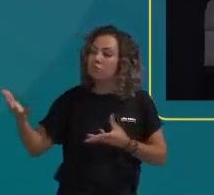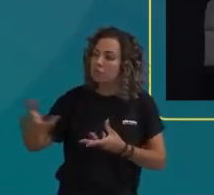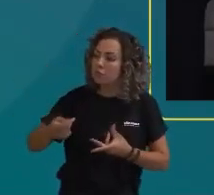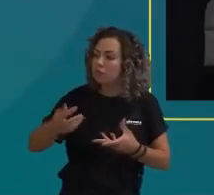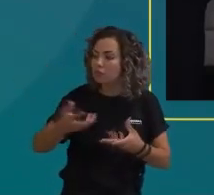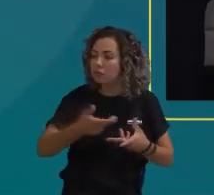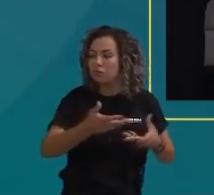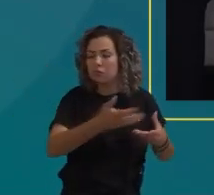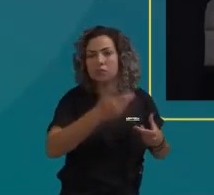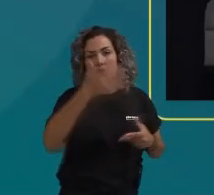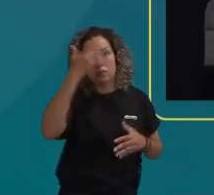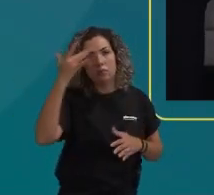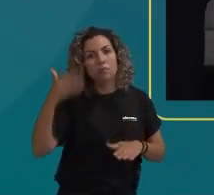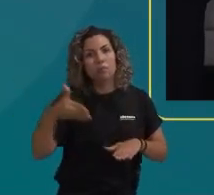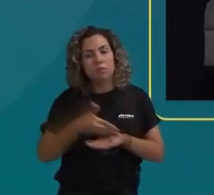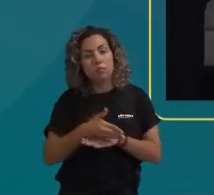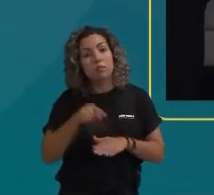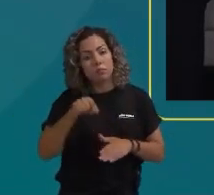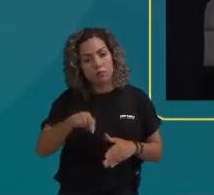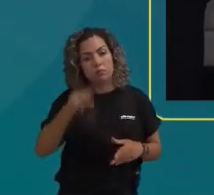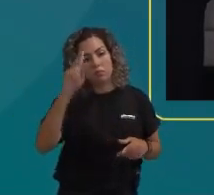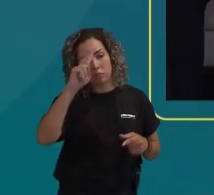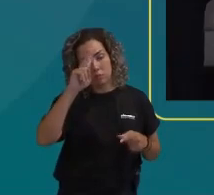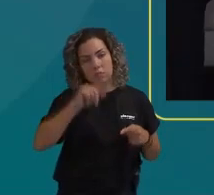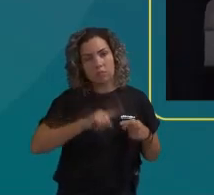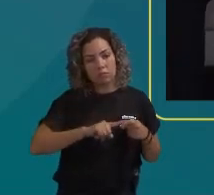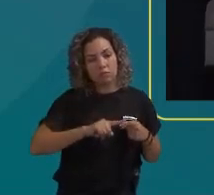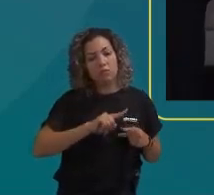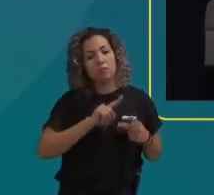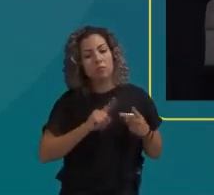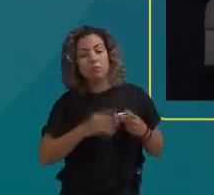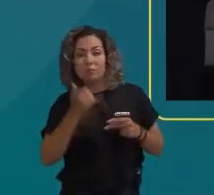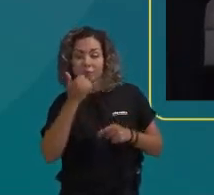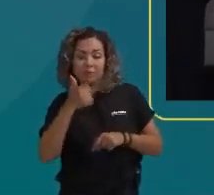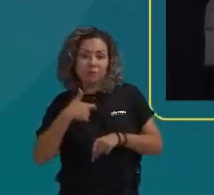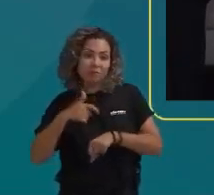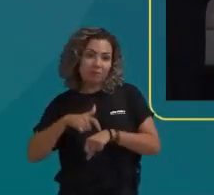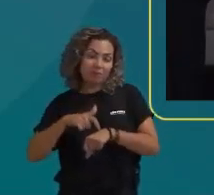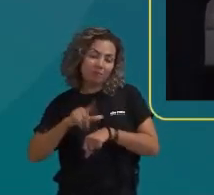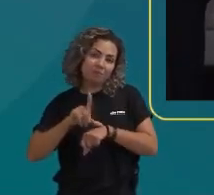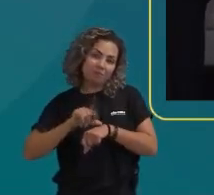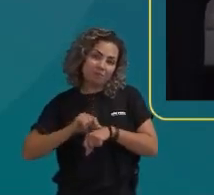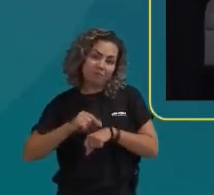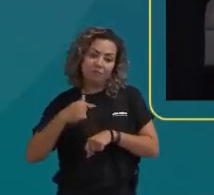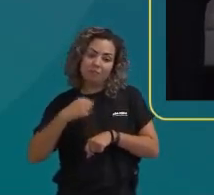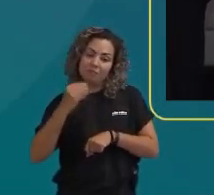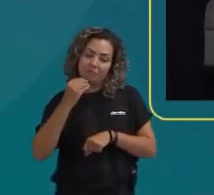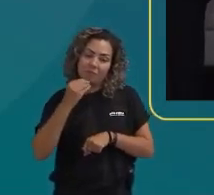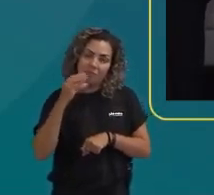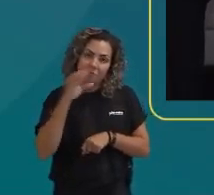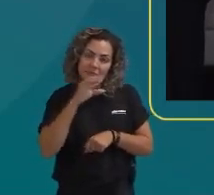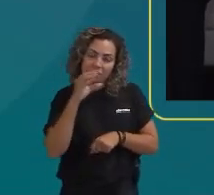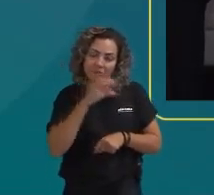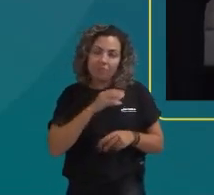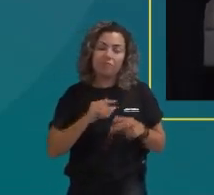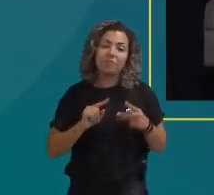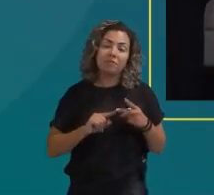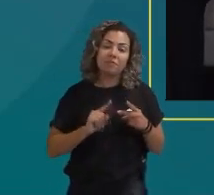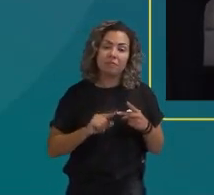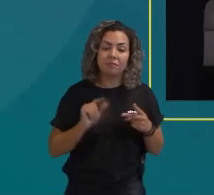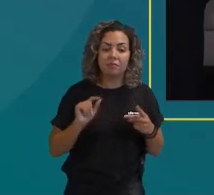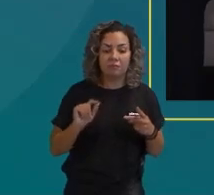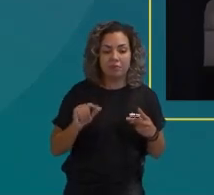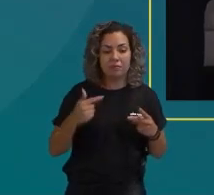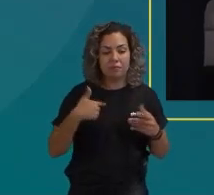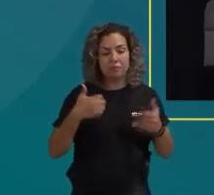point, my time is up. I'll brush aside very fast. The second thing is that I told you about the participation of